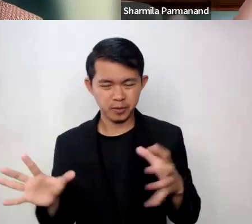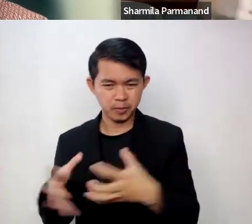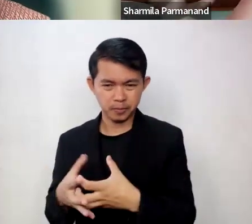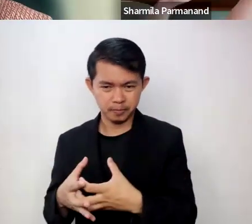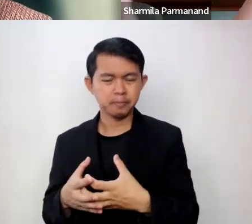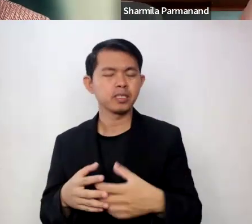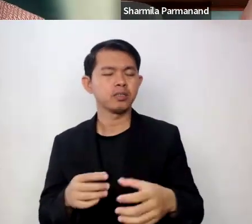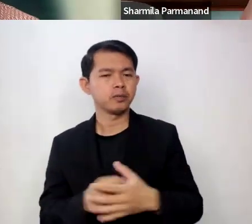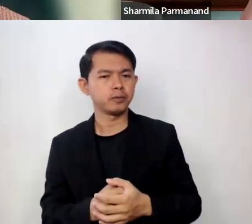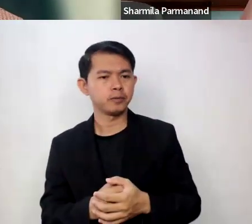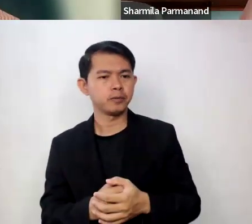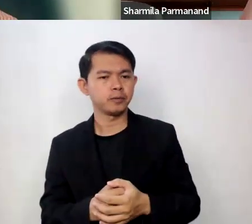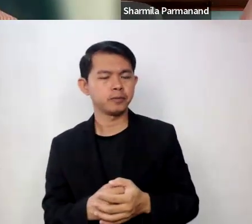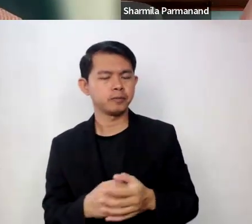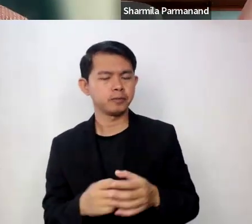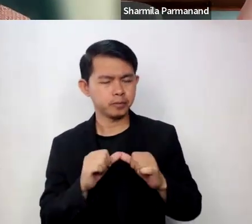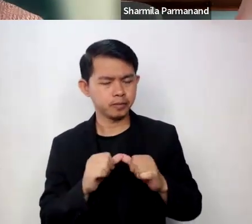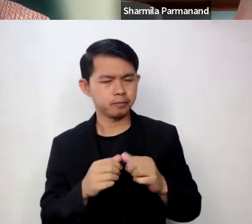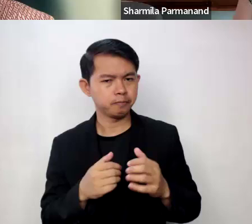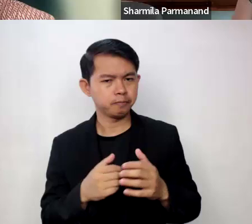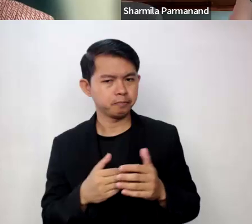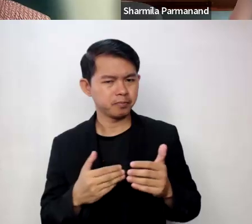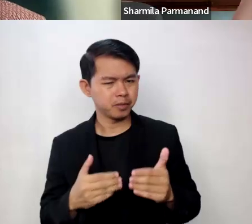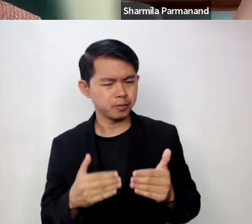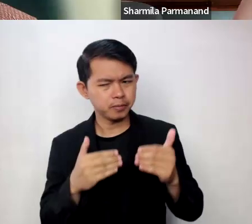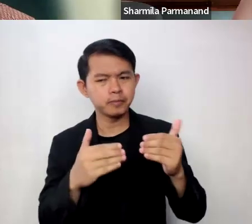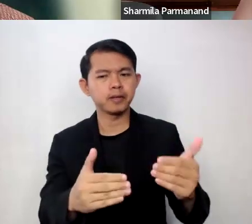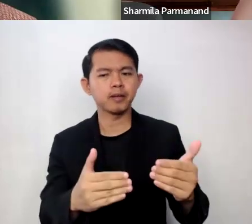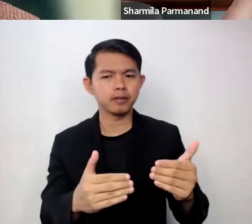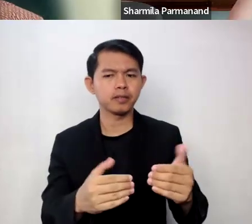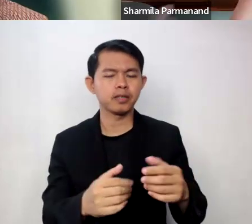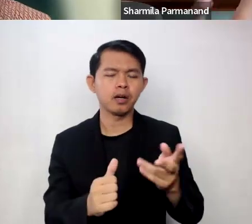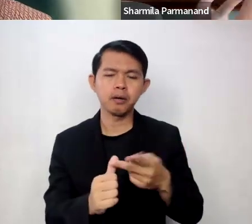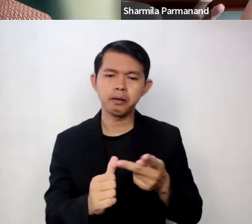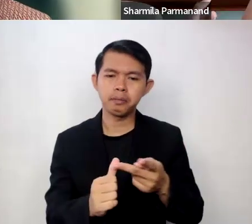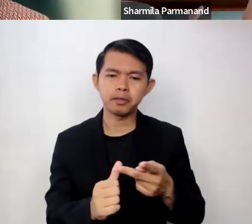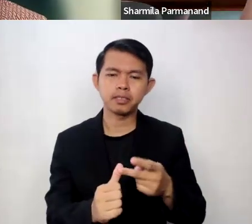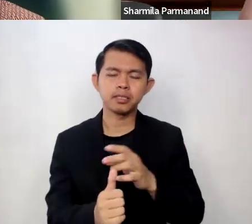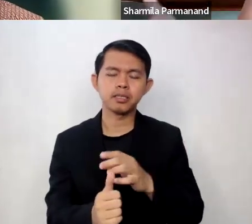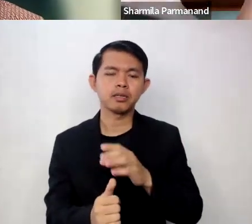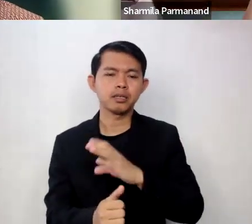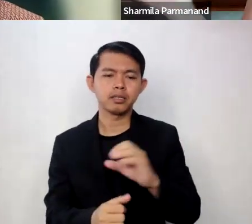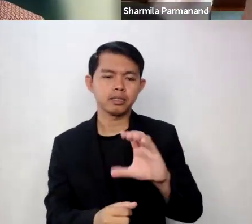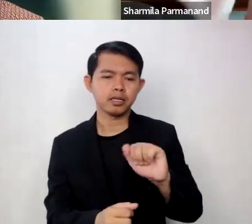back against donor-driven priorities and categorizations, and insisting that